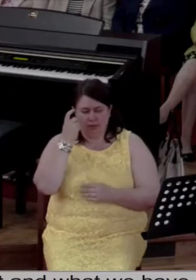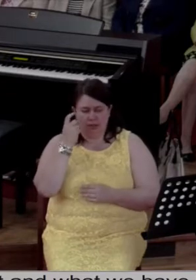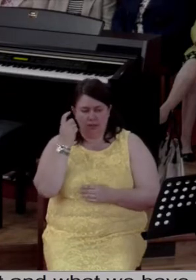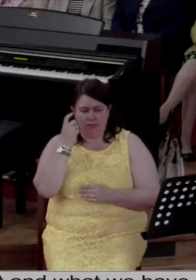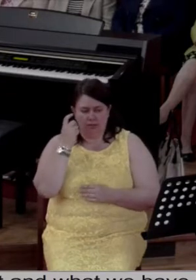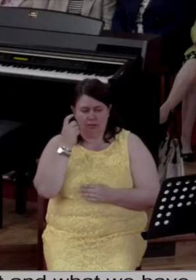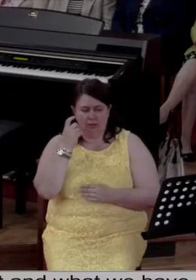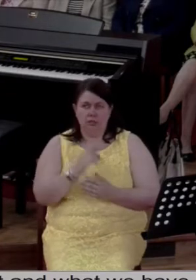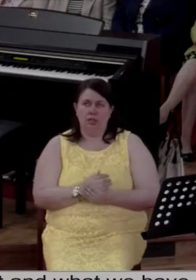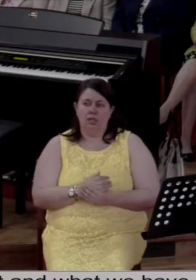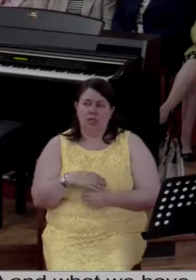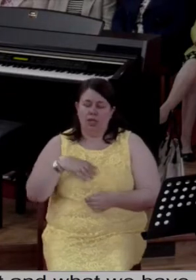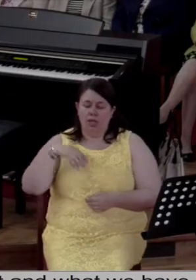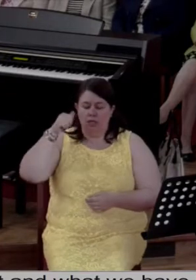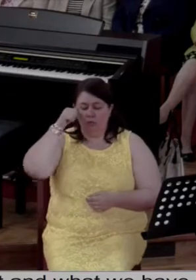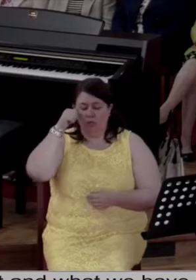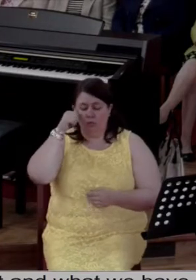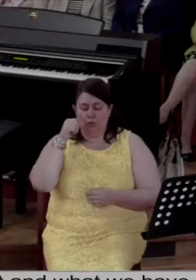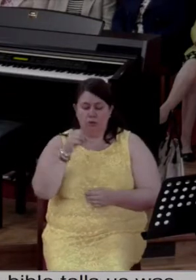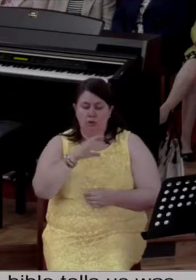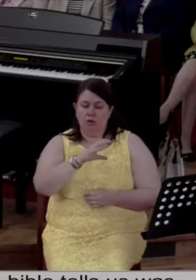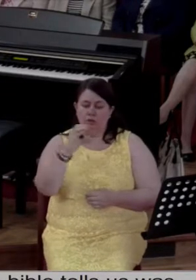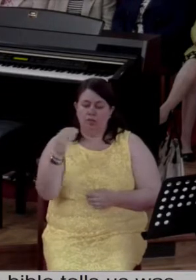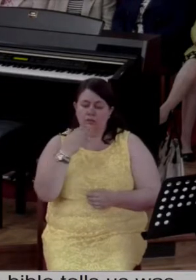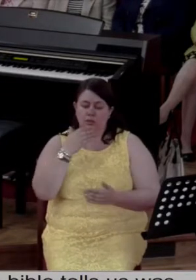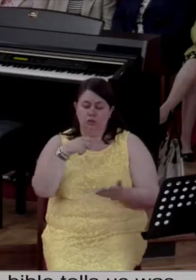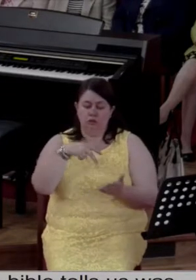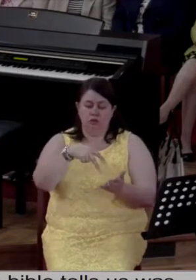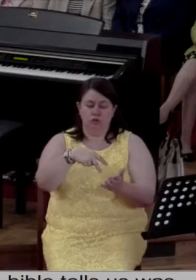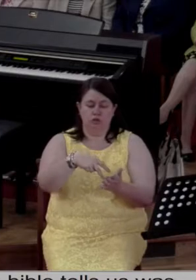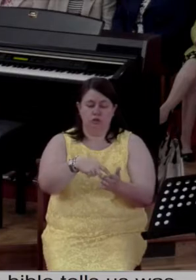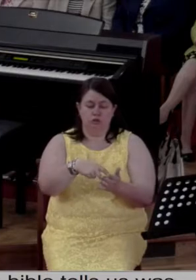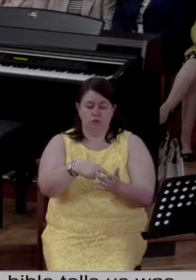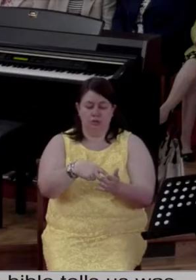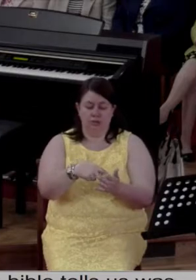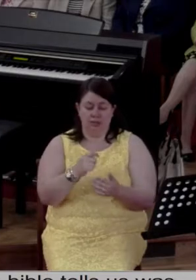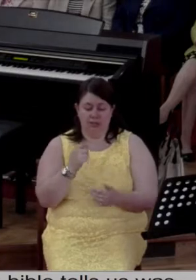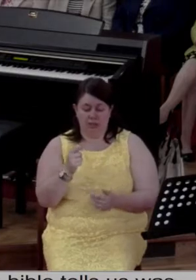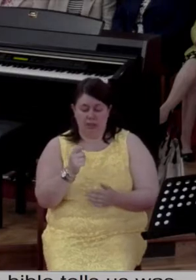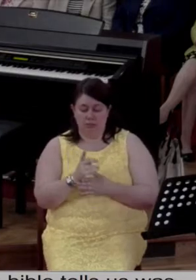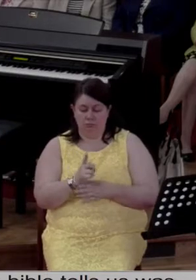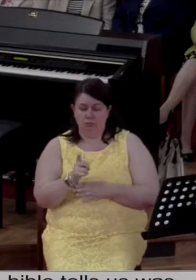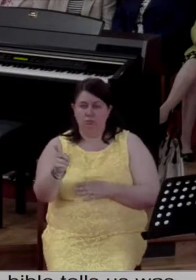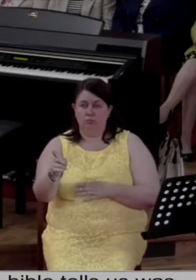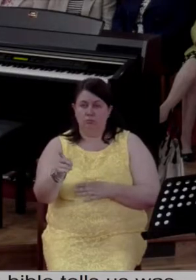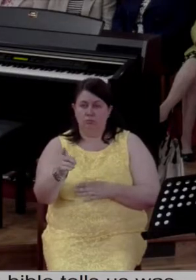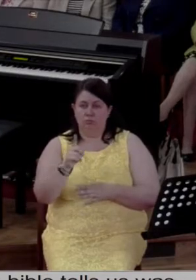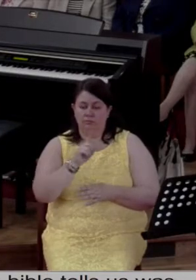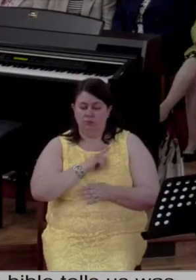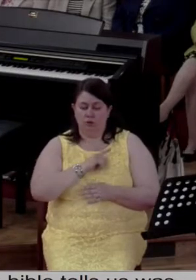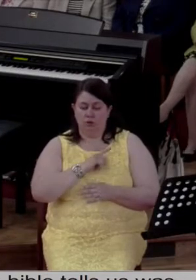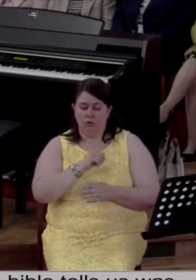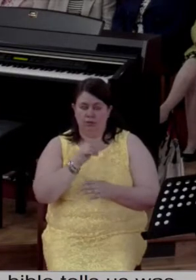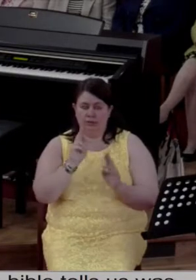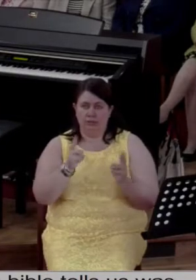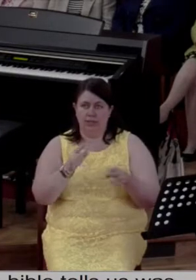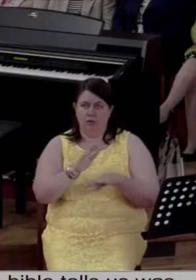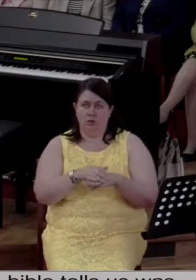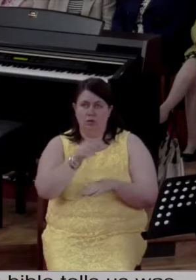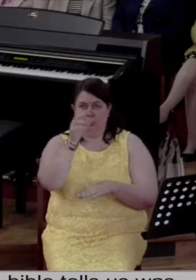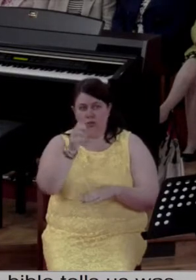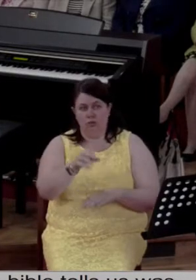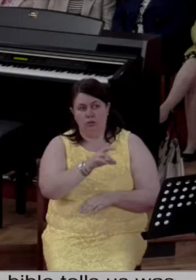although Christ, as he stood before Pontius Pilate, about to be sent off to be beaten and crucified, looked as